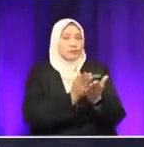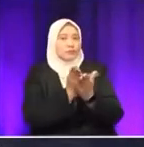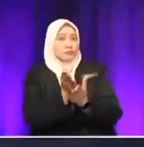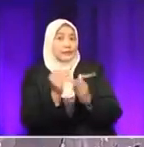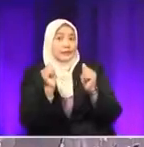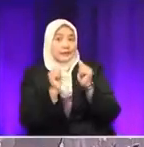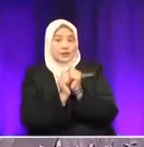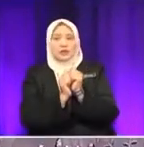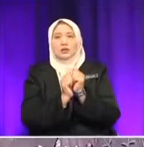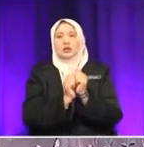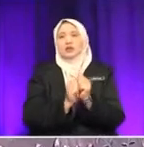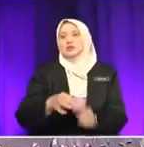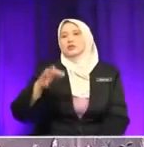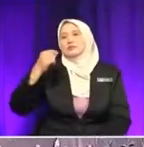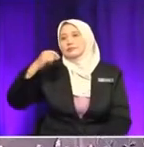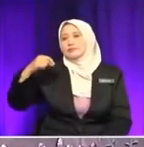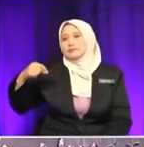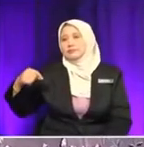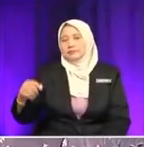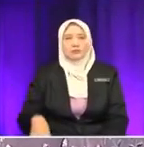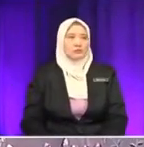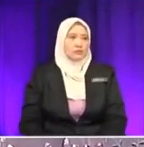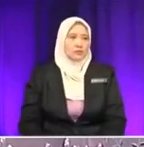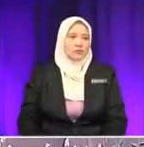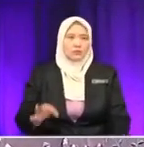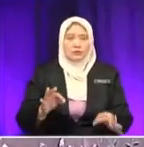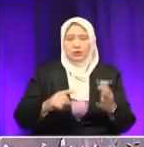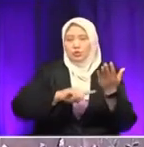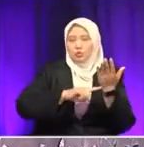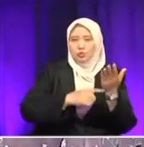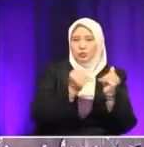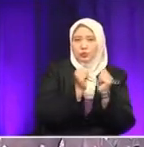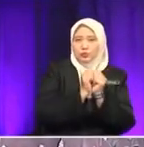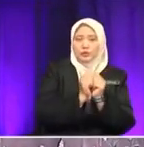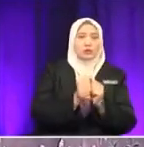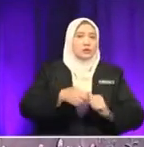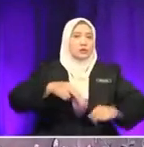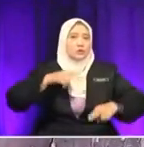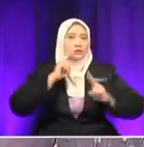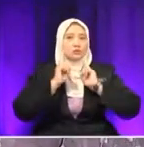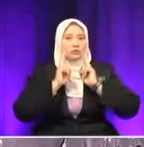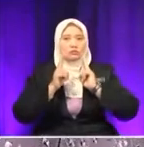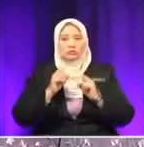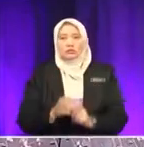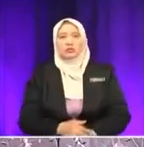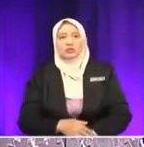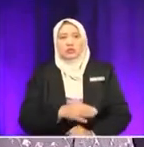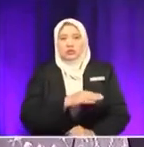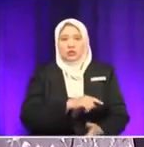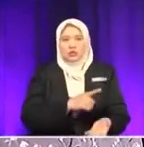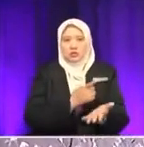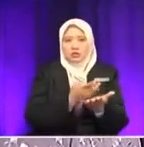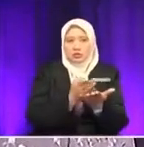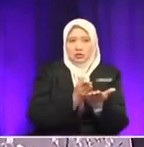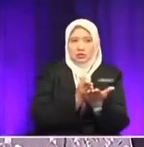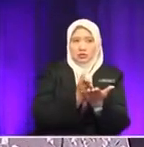I start with speaking? Because the technique that you used using your colors can also be applied in your writing. Mm-hmm. So can you see how